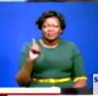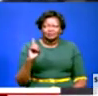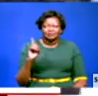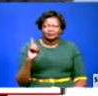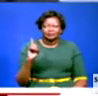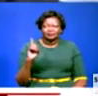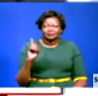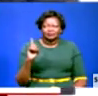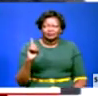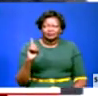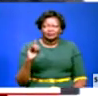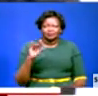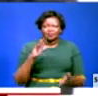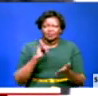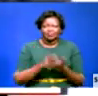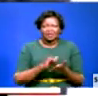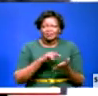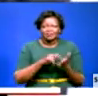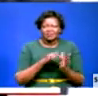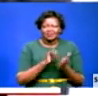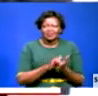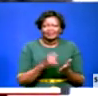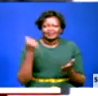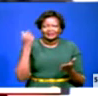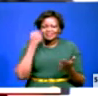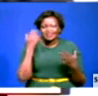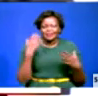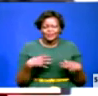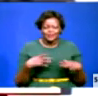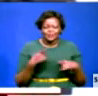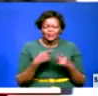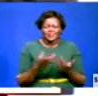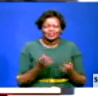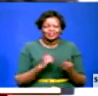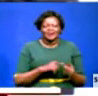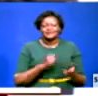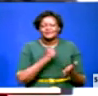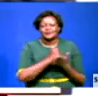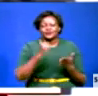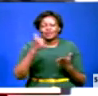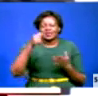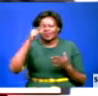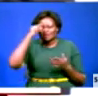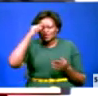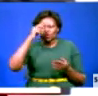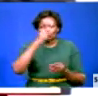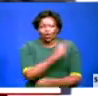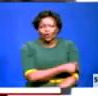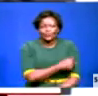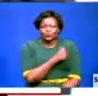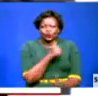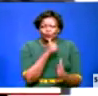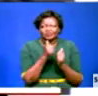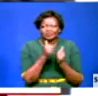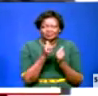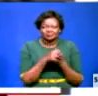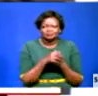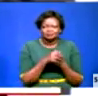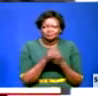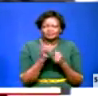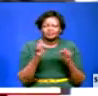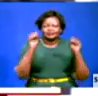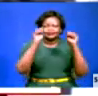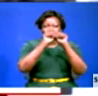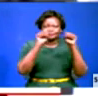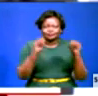And that means that even the patients from here, when they are referred to some government hospitals which have applied this system,